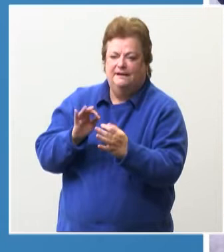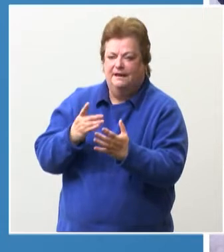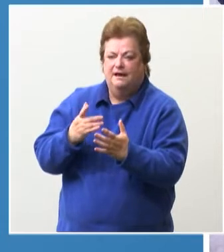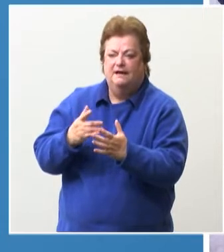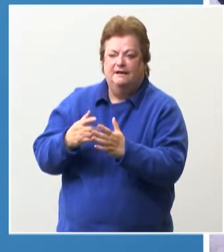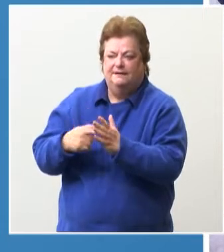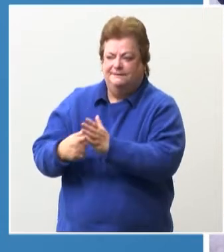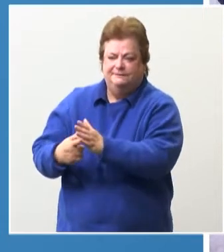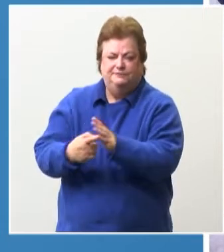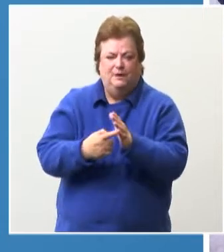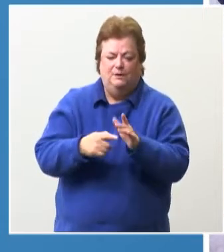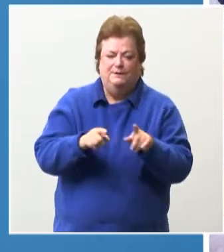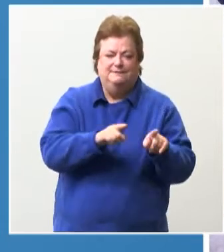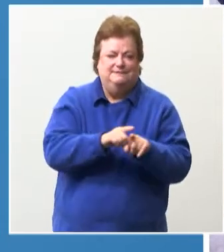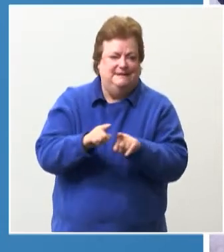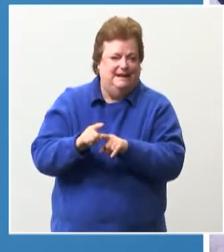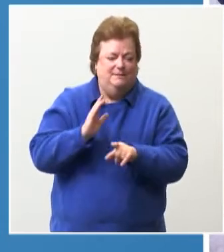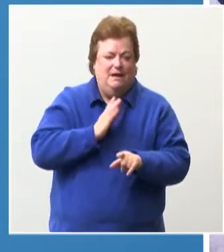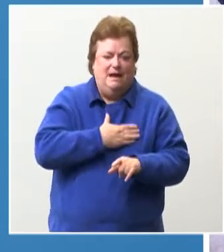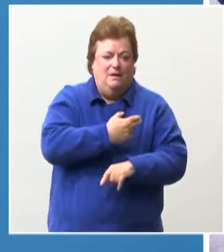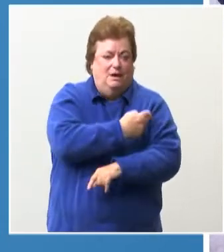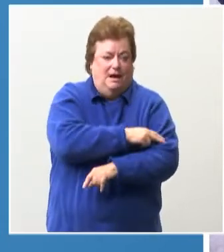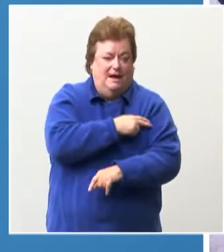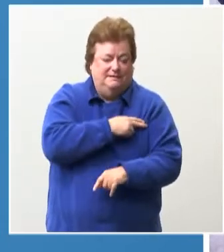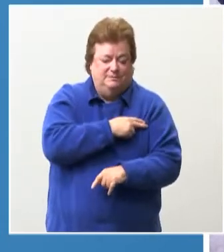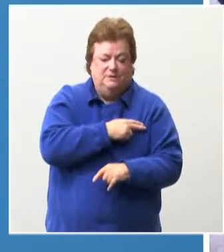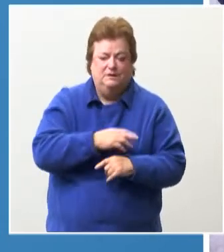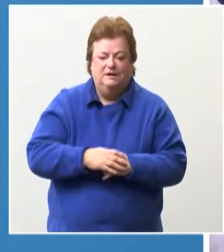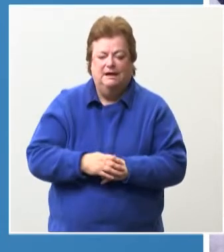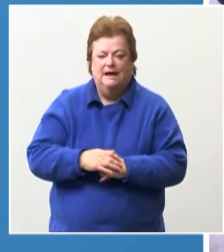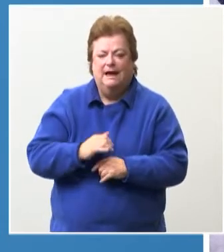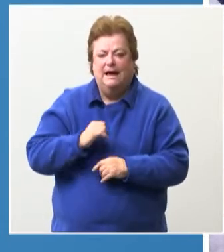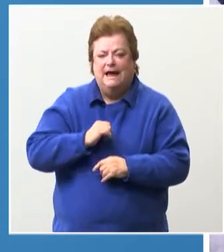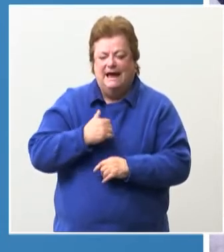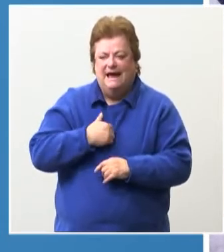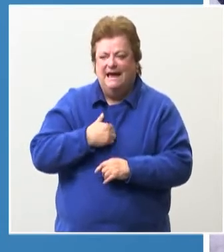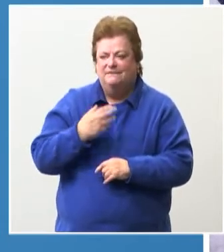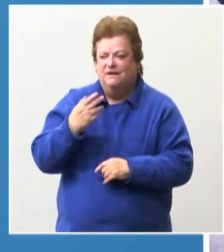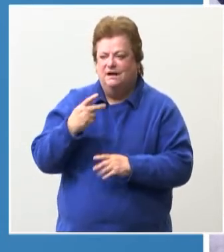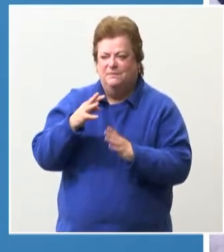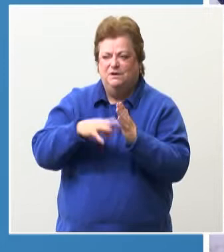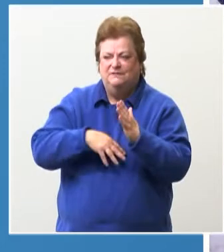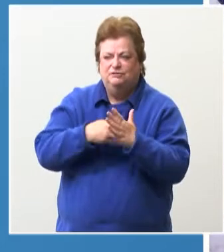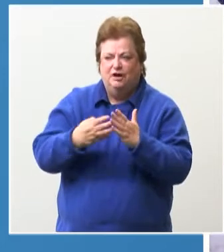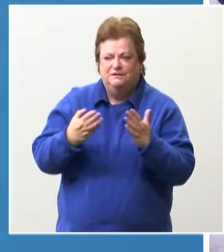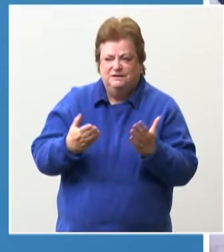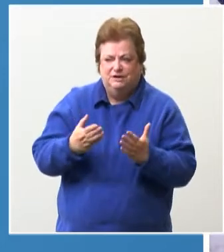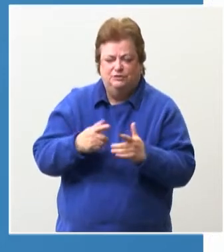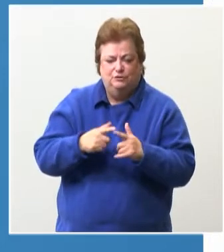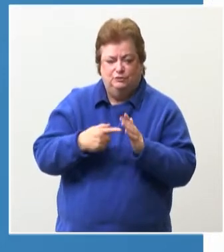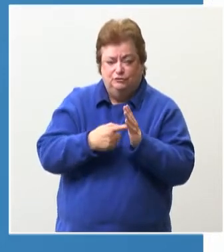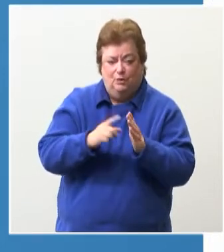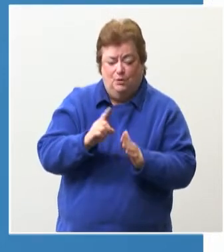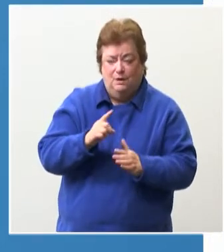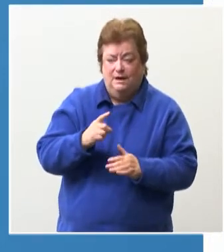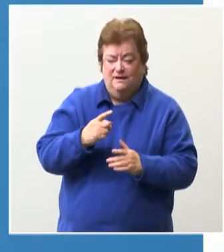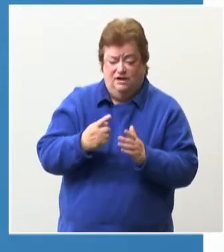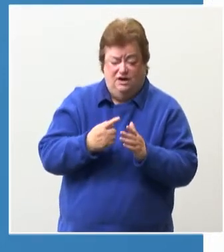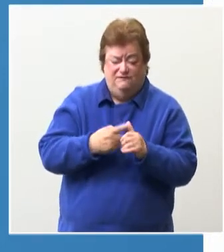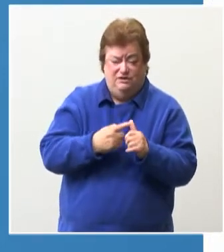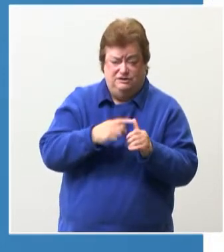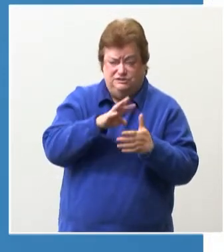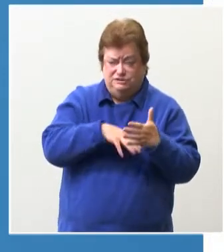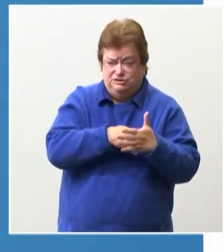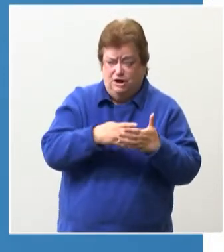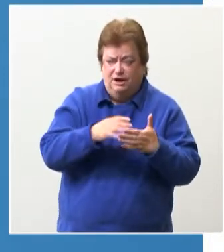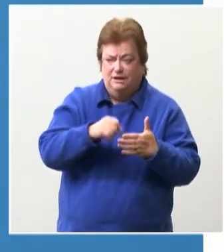at our hospital and exactly our ask. I have a couple of charts here to show where we're at. In this first chart, you can